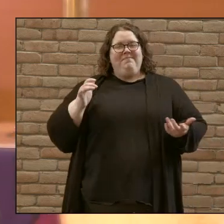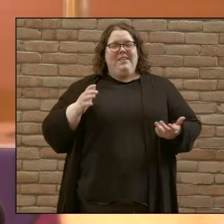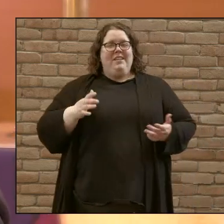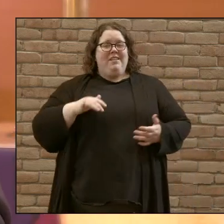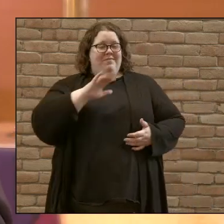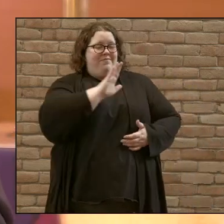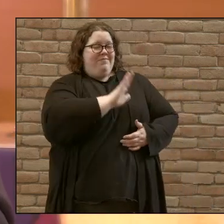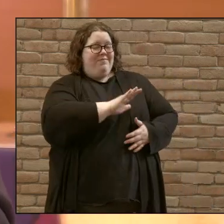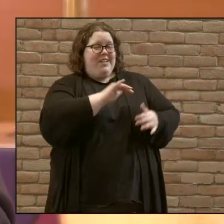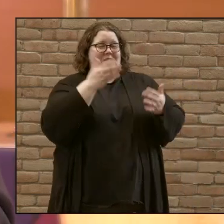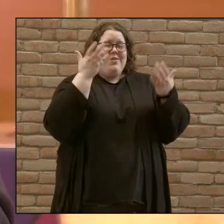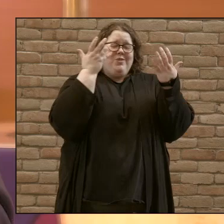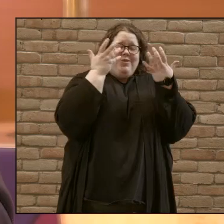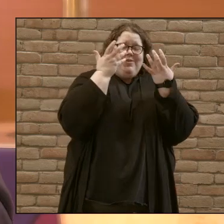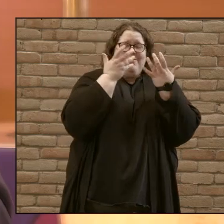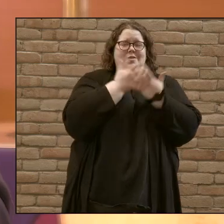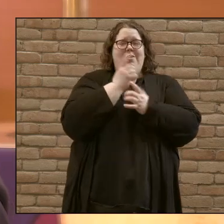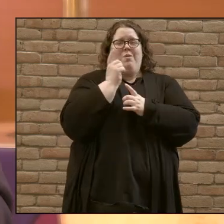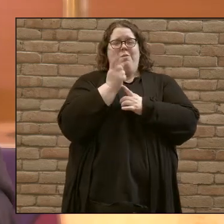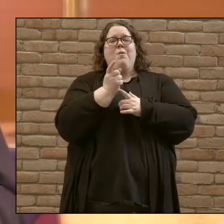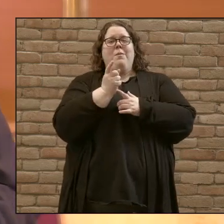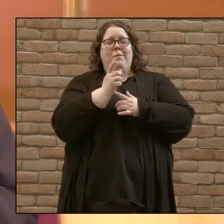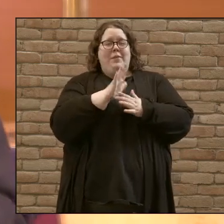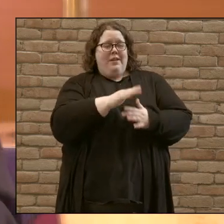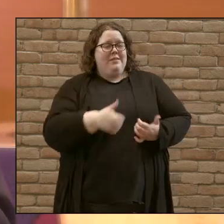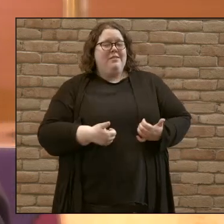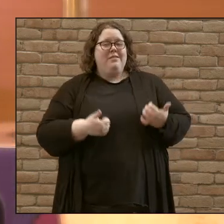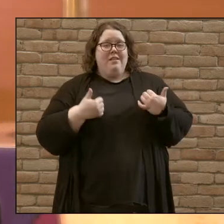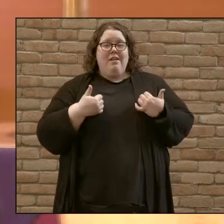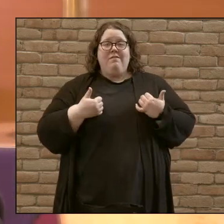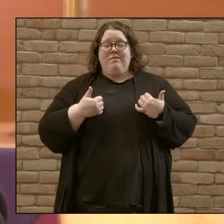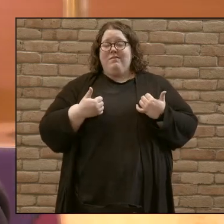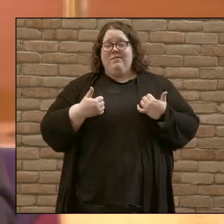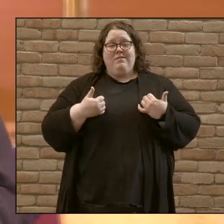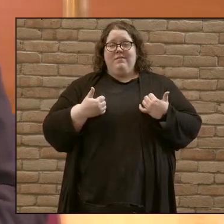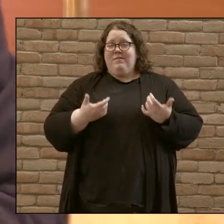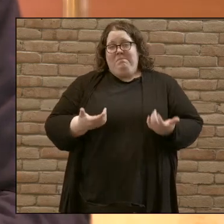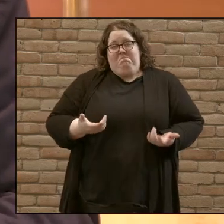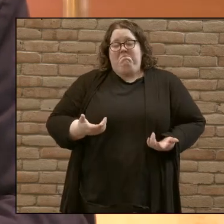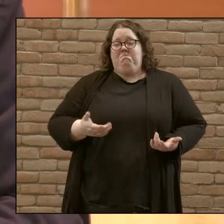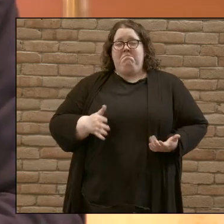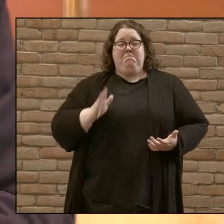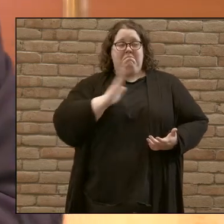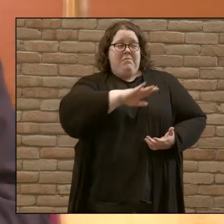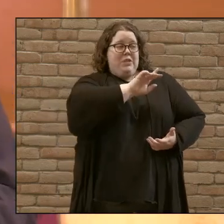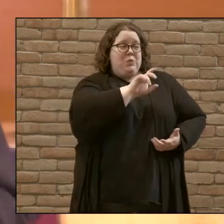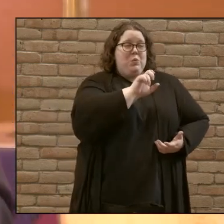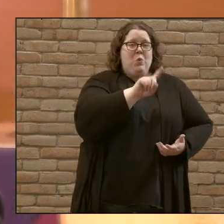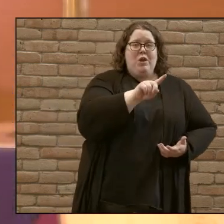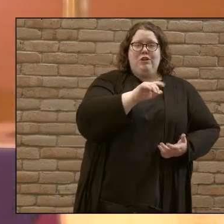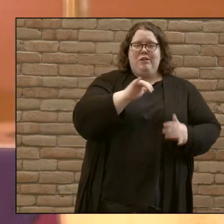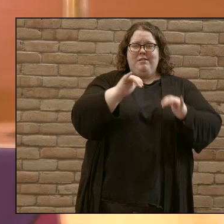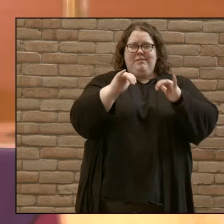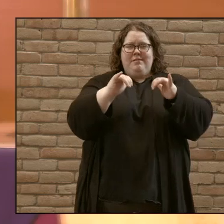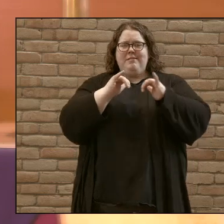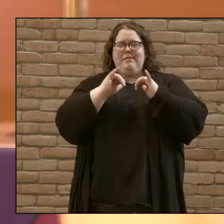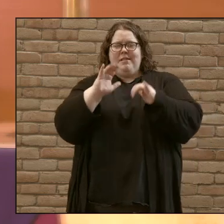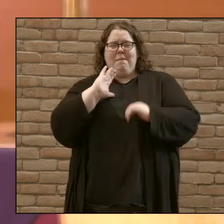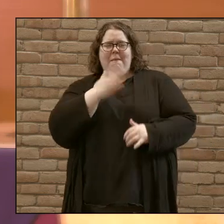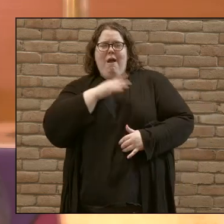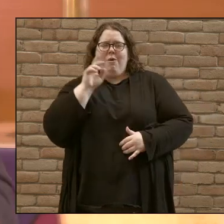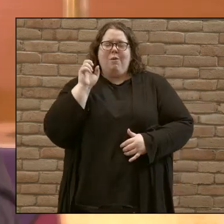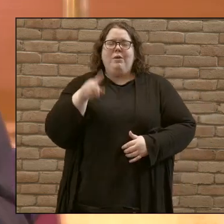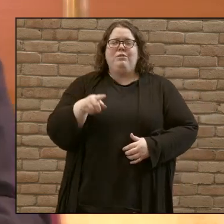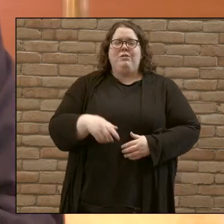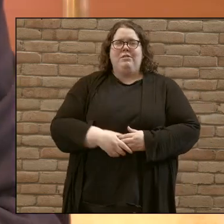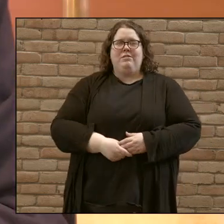of John the Baptist's life, he was asking the same question that we have all been asking, that humanity has been asking,